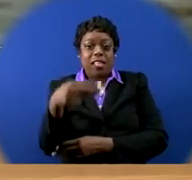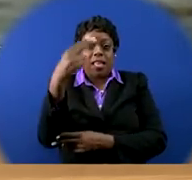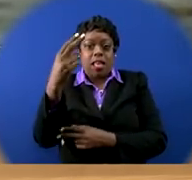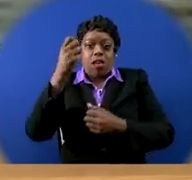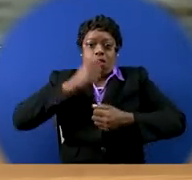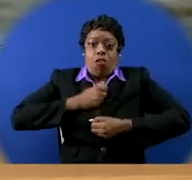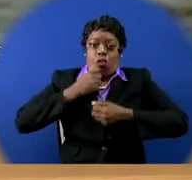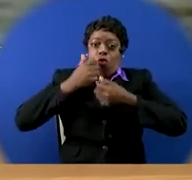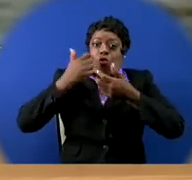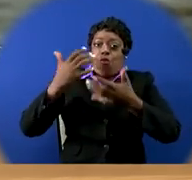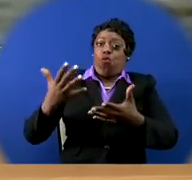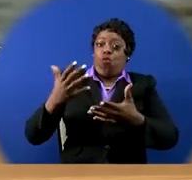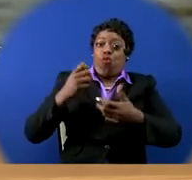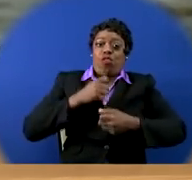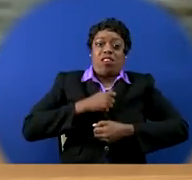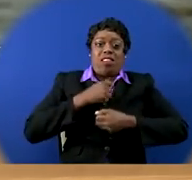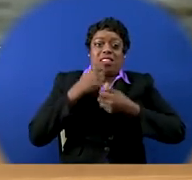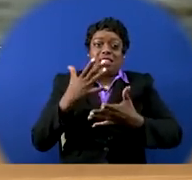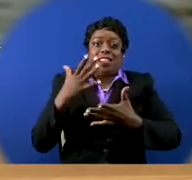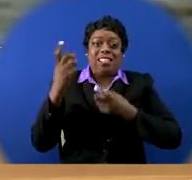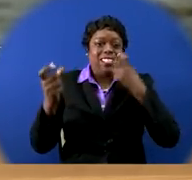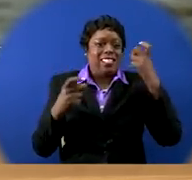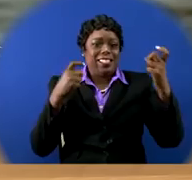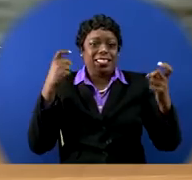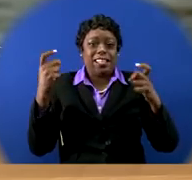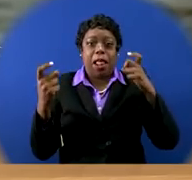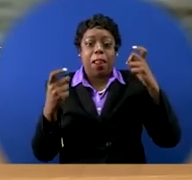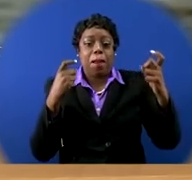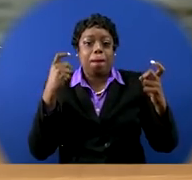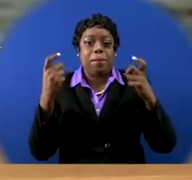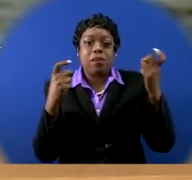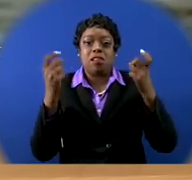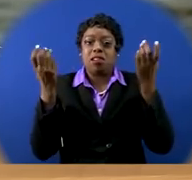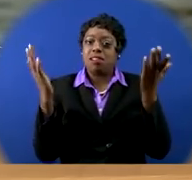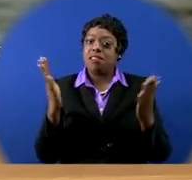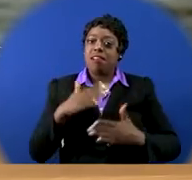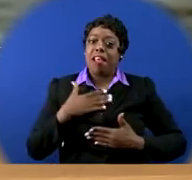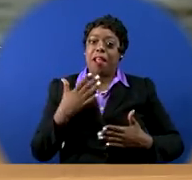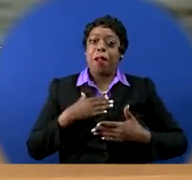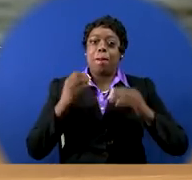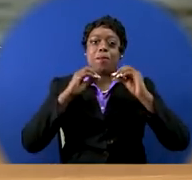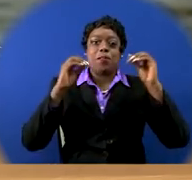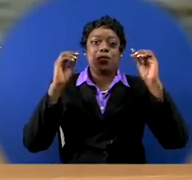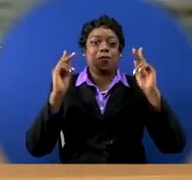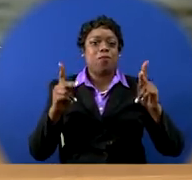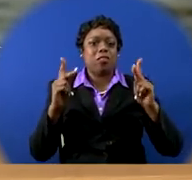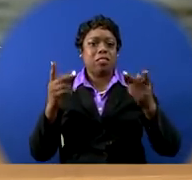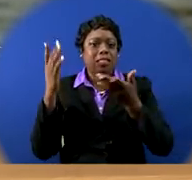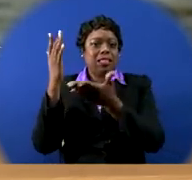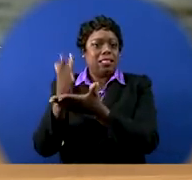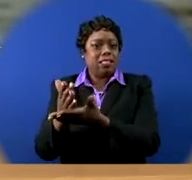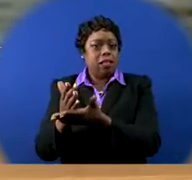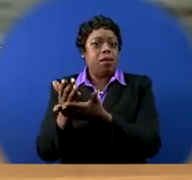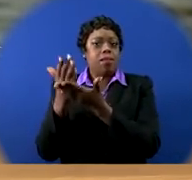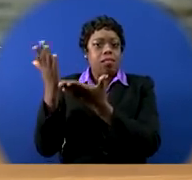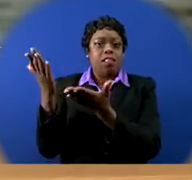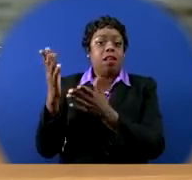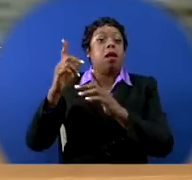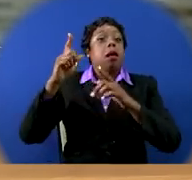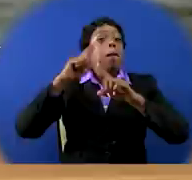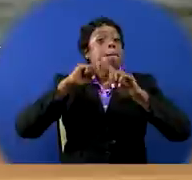They are celebrating. They are so happy that nobody can tame them or bring them down. But then there's some